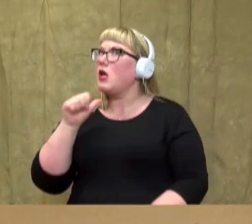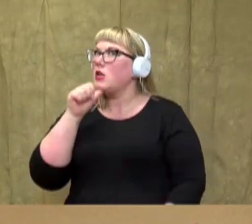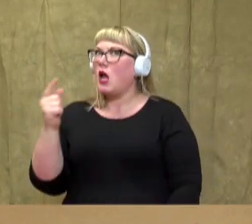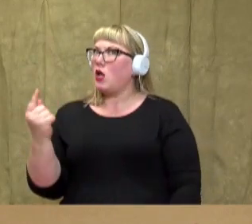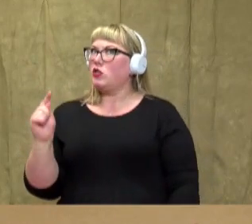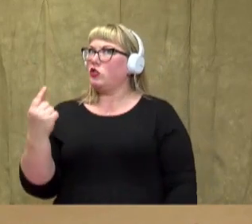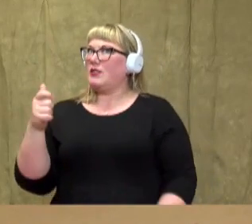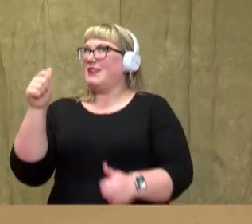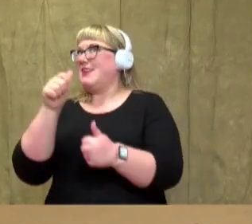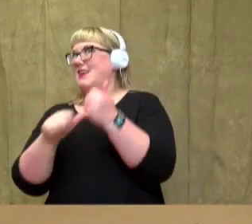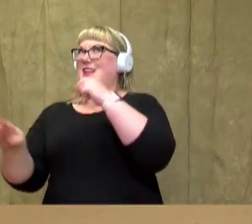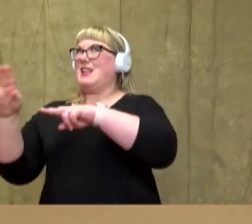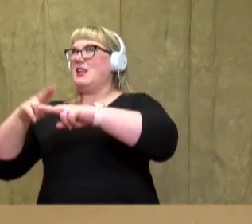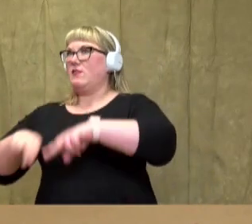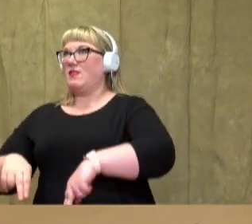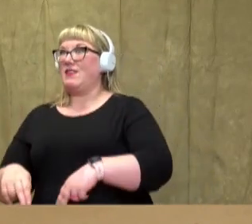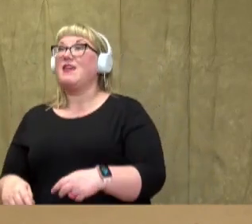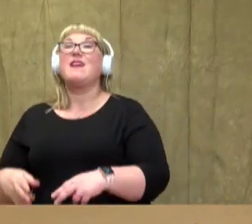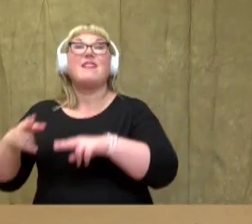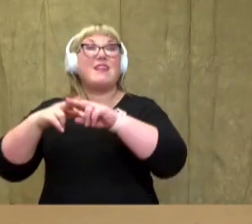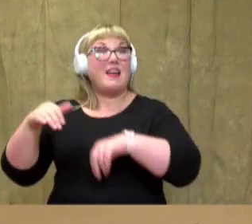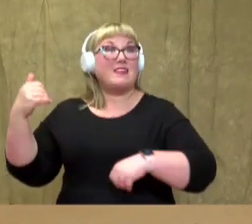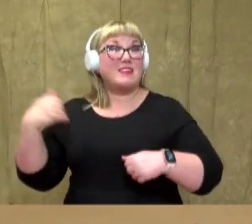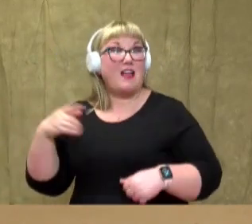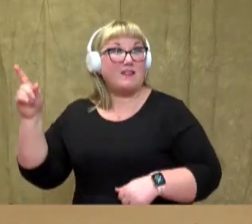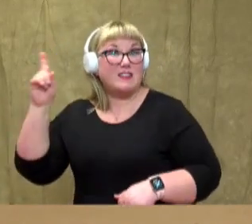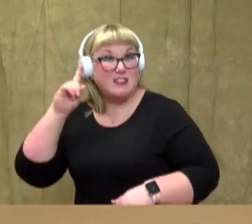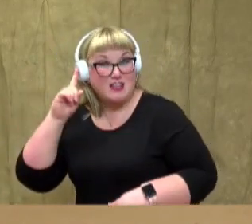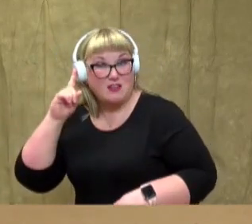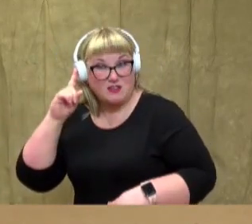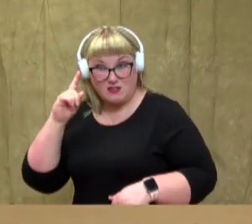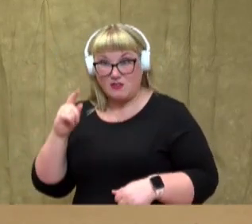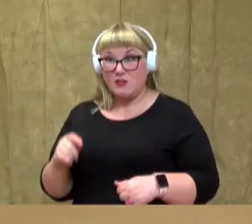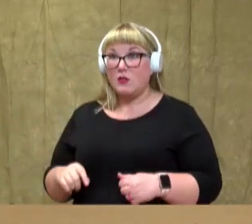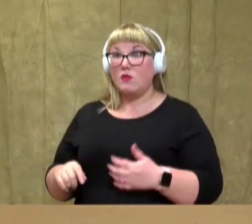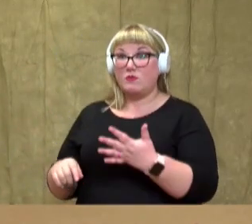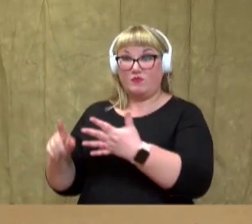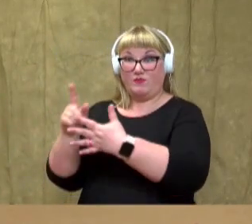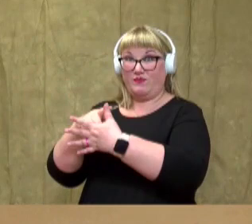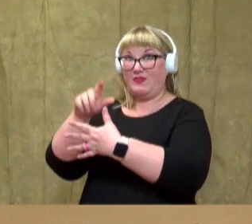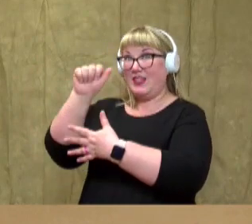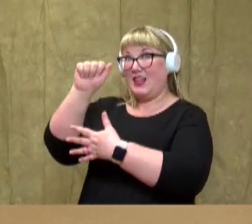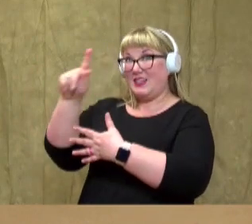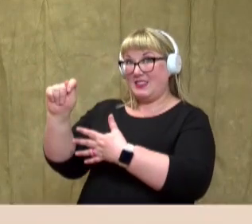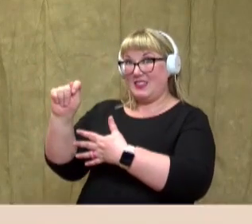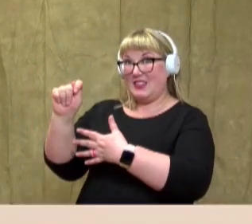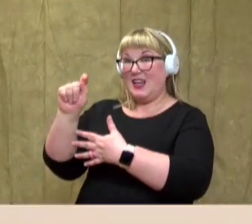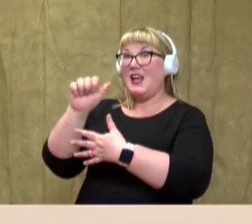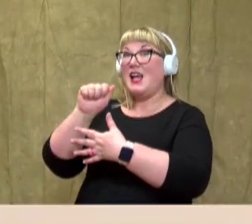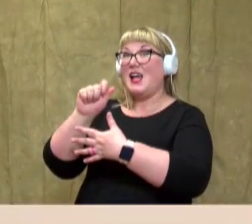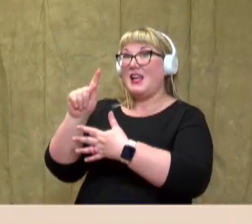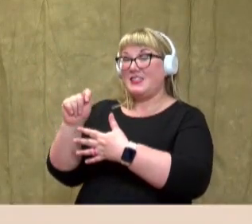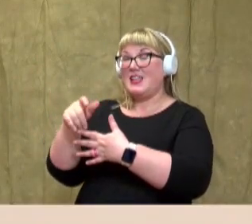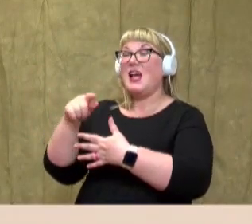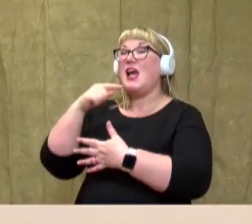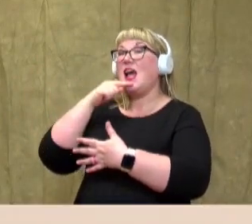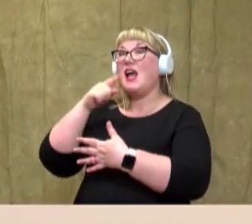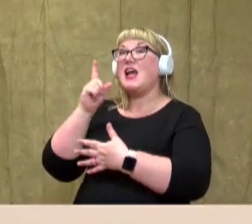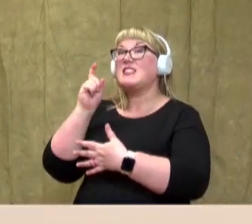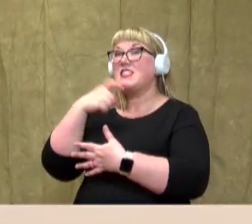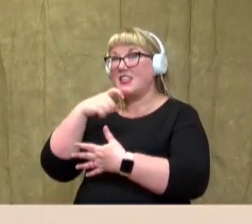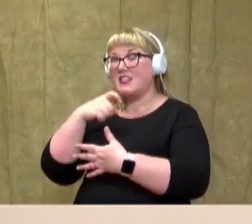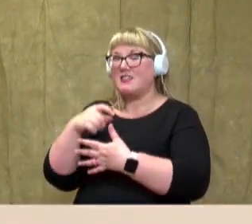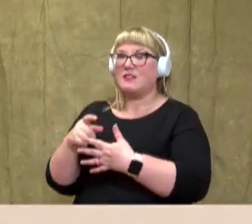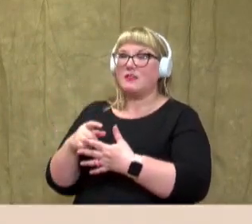any eggs, these eggs have sounds. Look here at our very first one, at. That